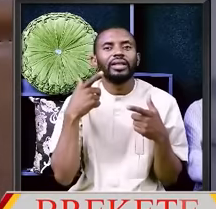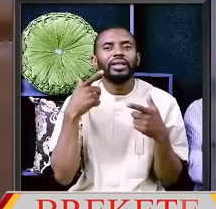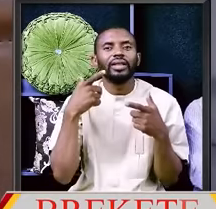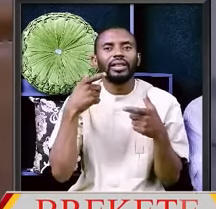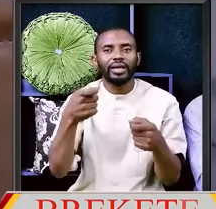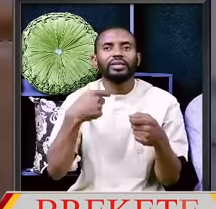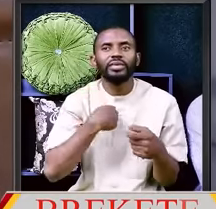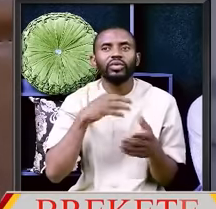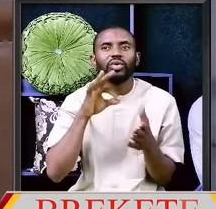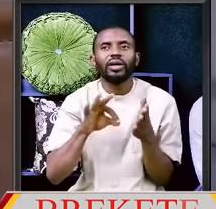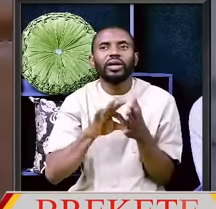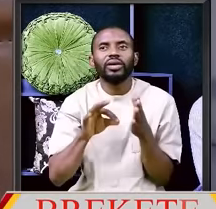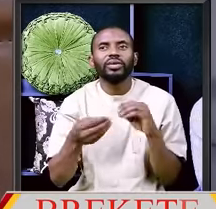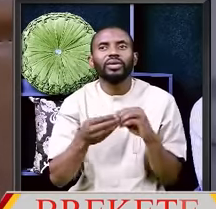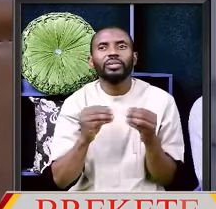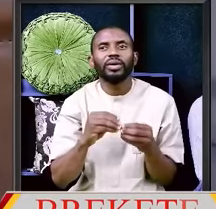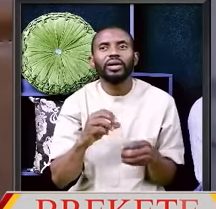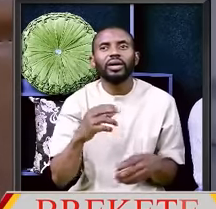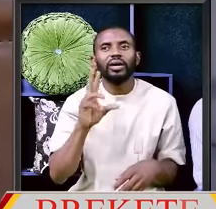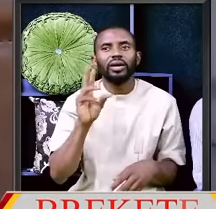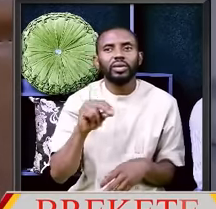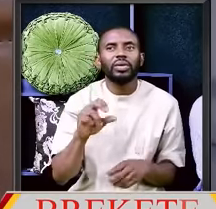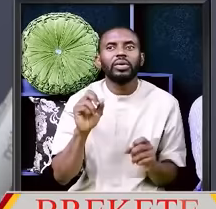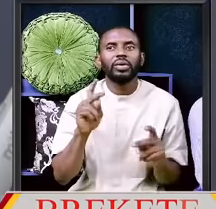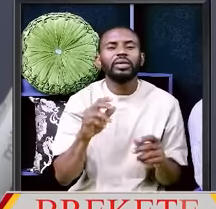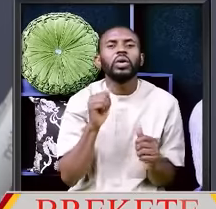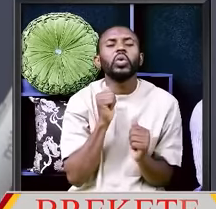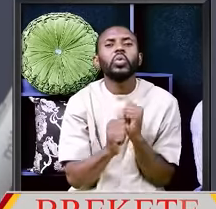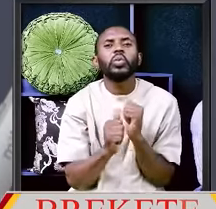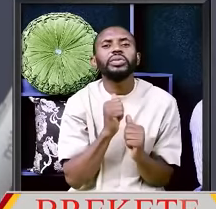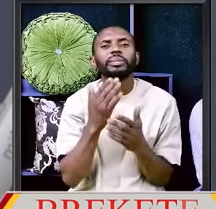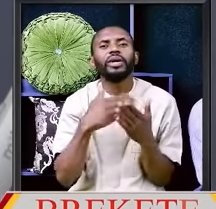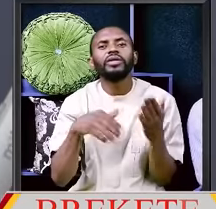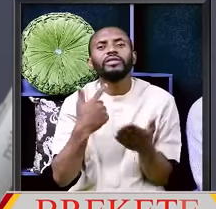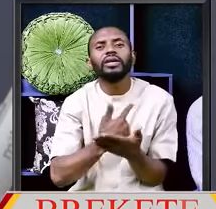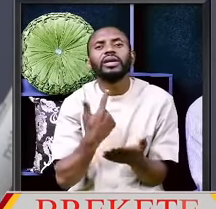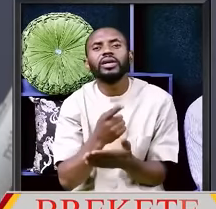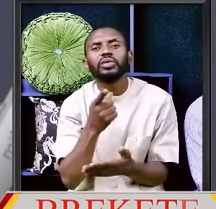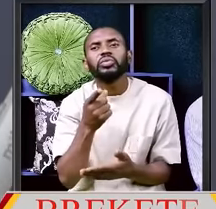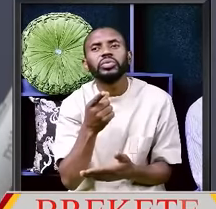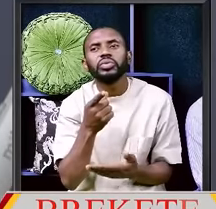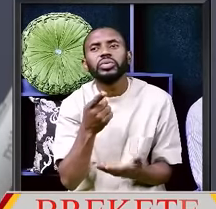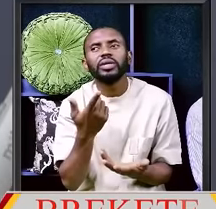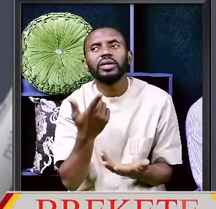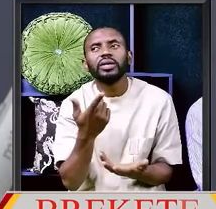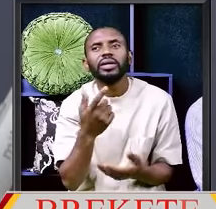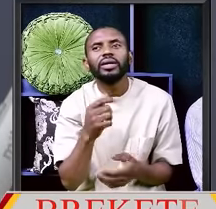text me your account number. No. Okay. Which part of Ghana are you, sir?